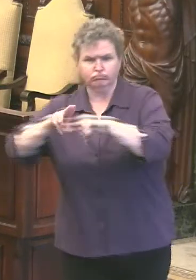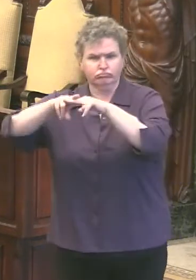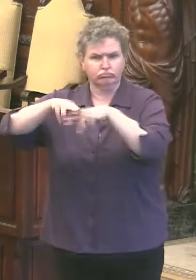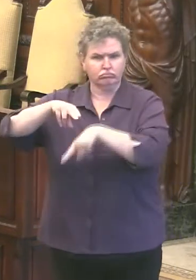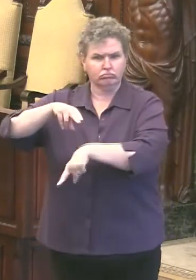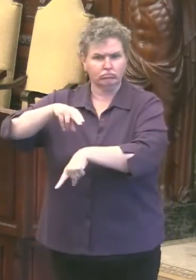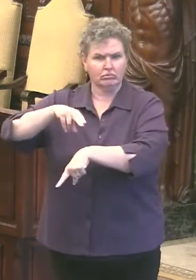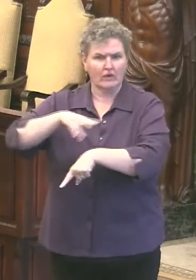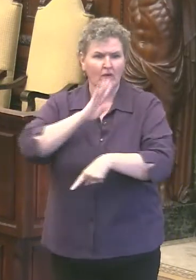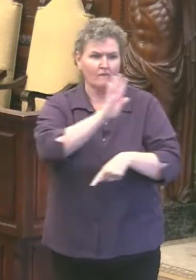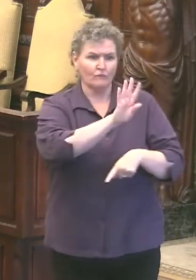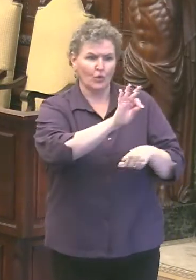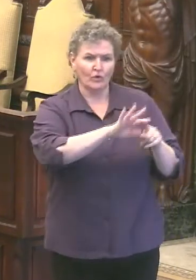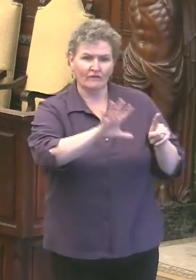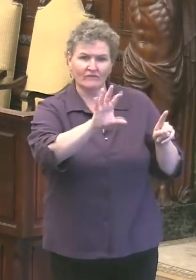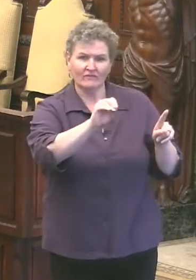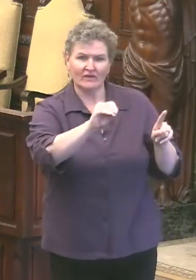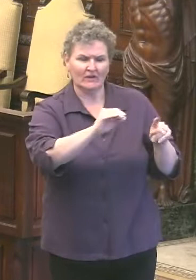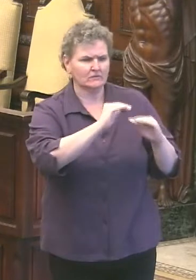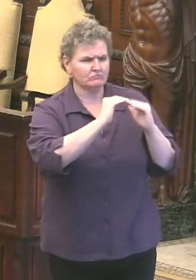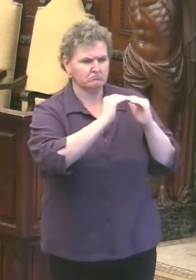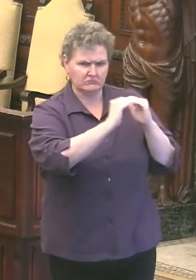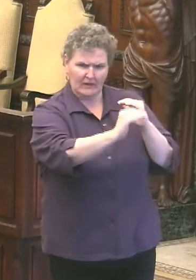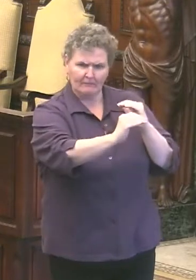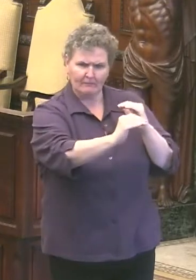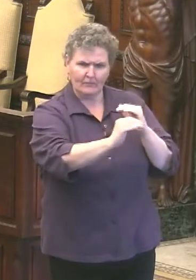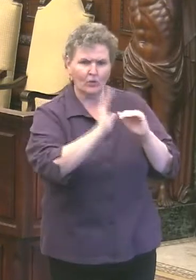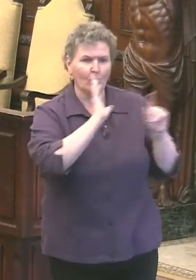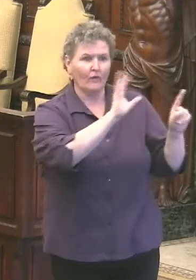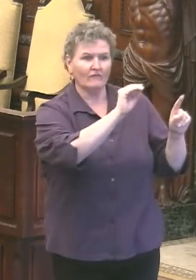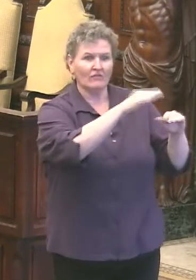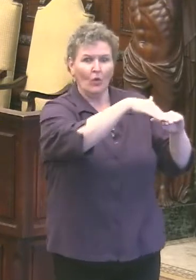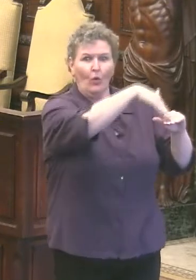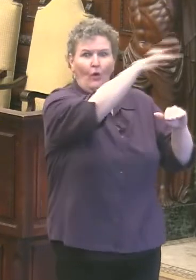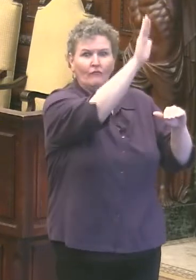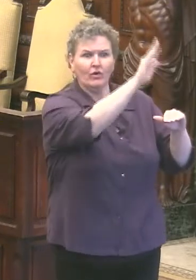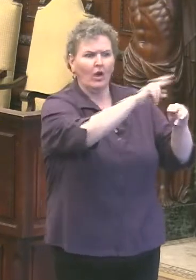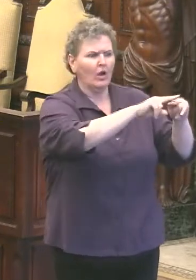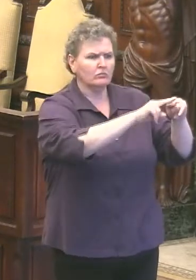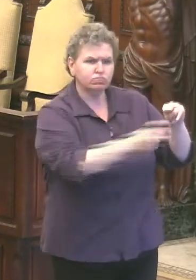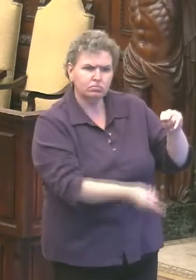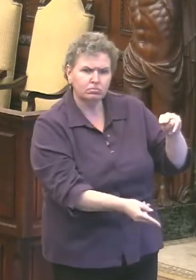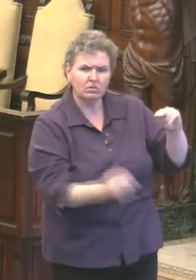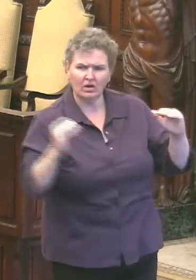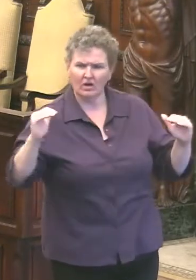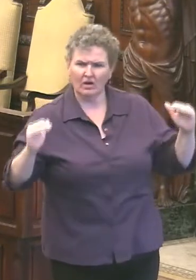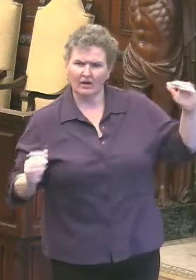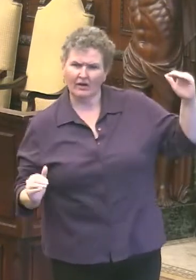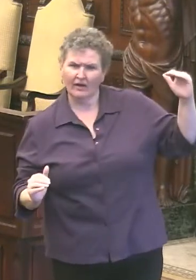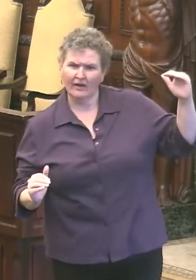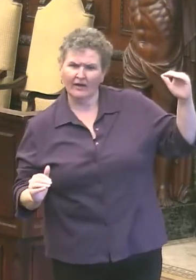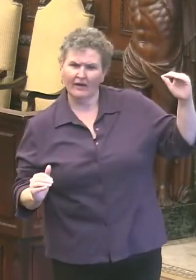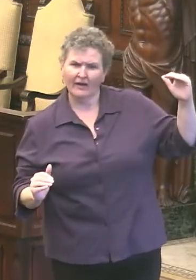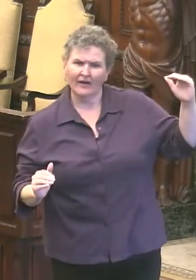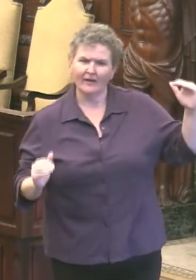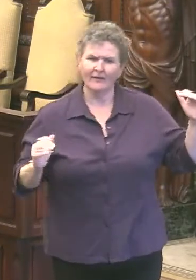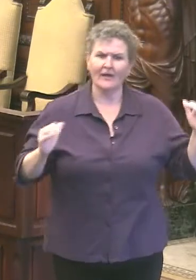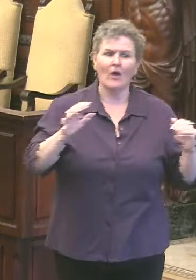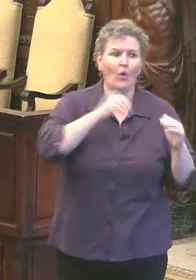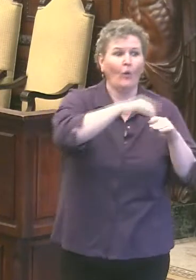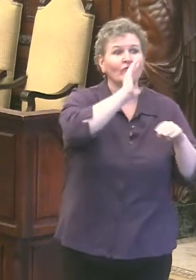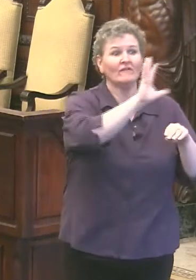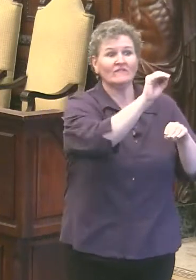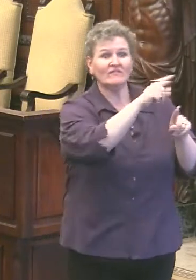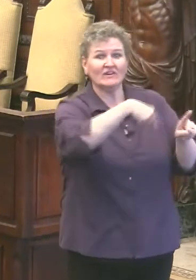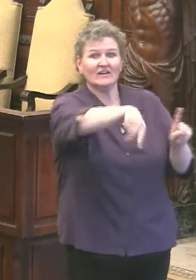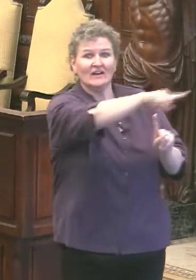in people over the age of 50. Now, people over 50 are the ones who are most likely to be severely ill, so it's good that the case counts in that age group